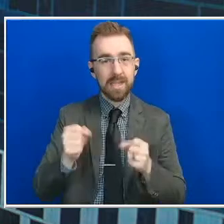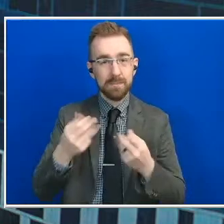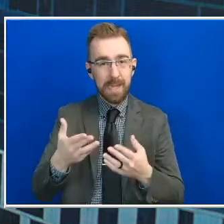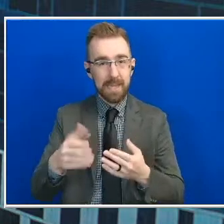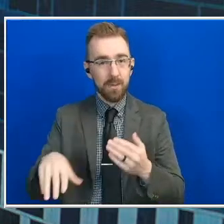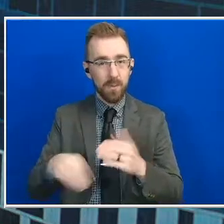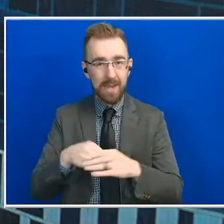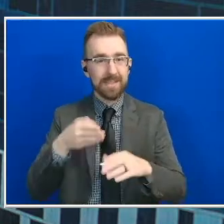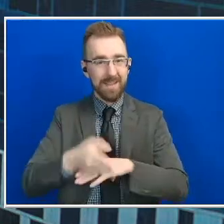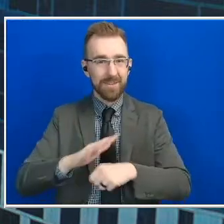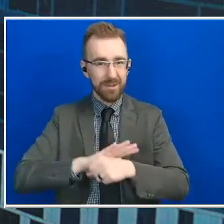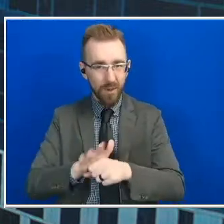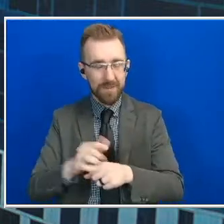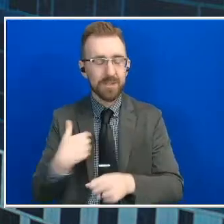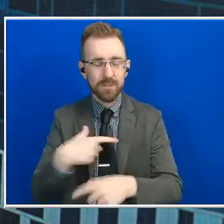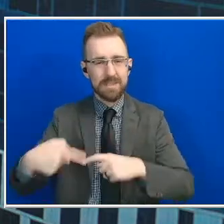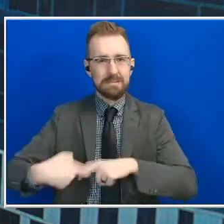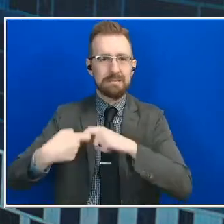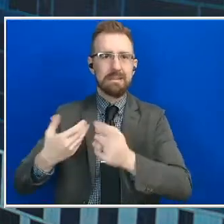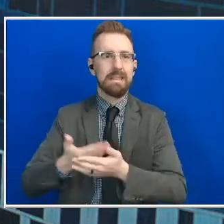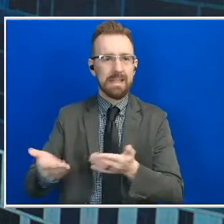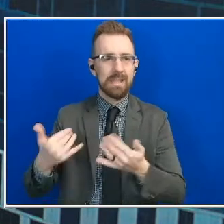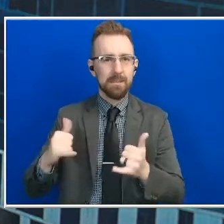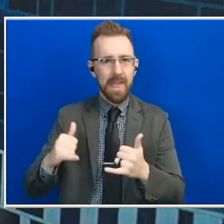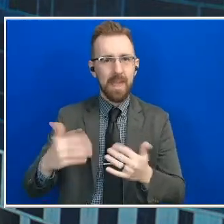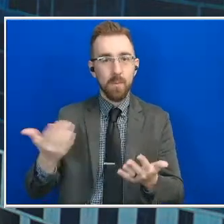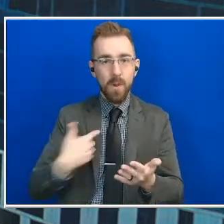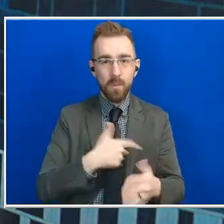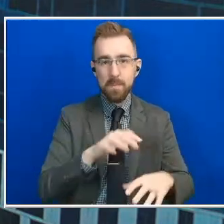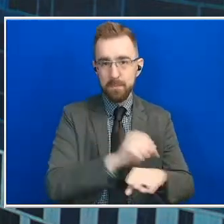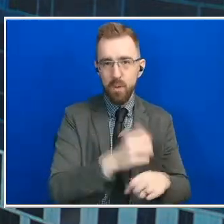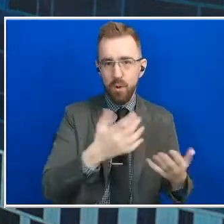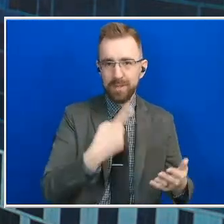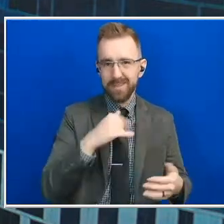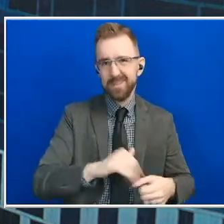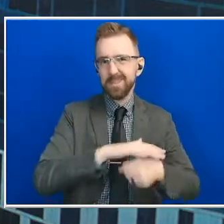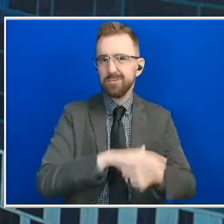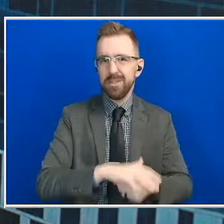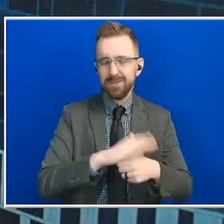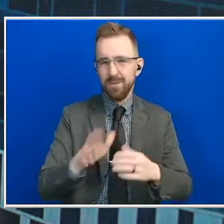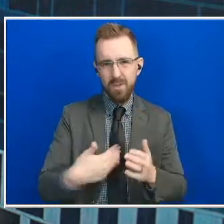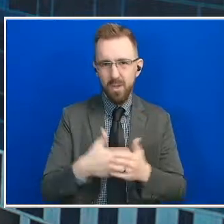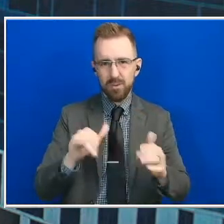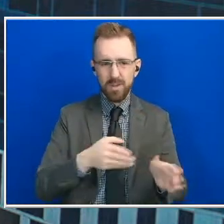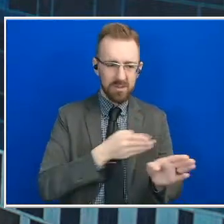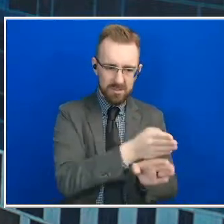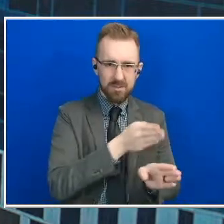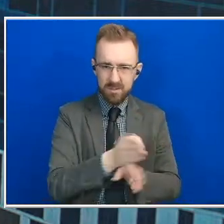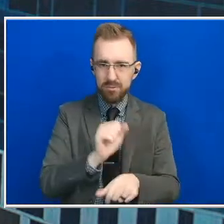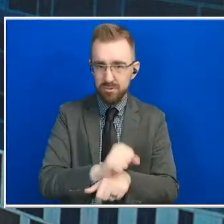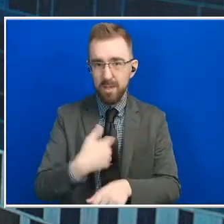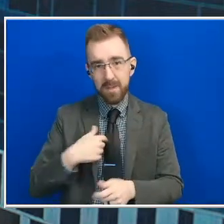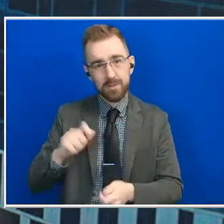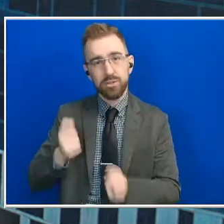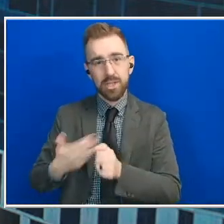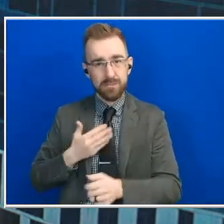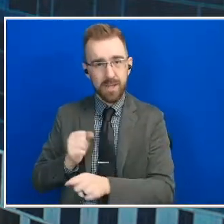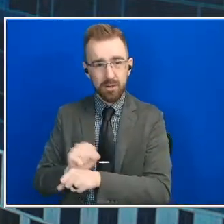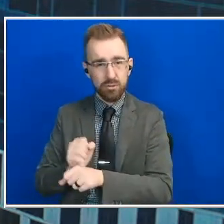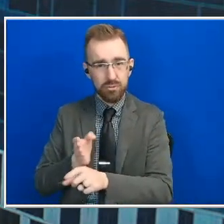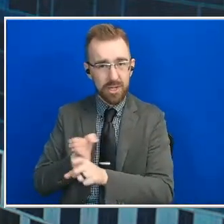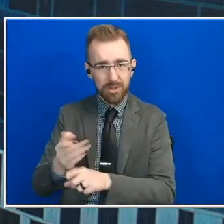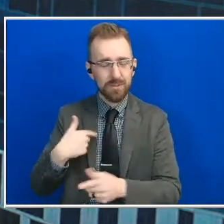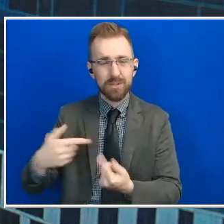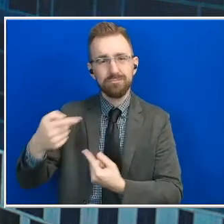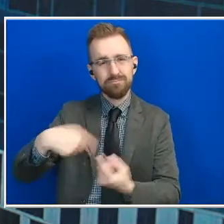things on hold, played the ones that we had booked, and said, this is stressful. We're all doing other careers. I was changing careers, things like that. So now we hang out every month as friends, and